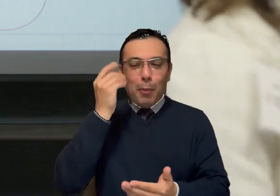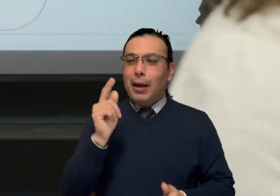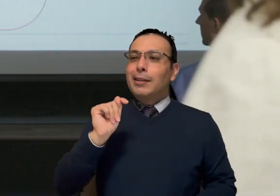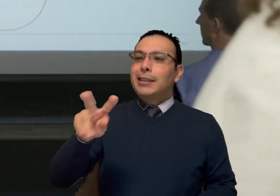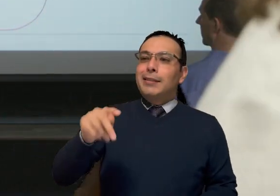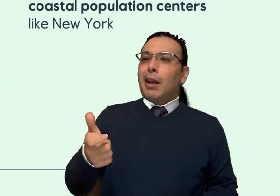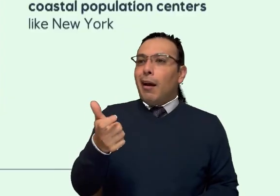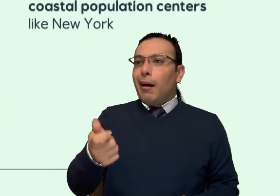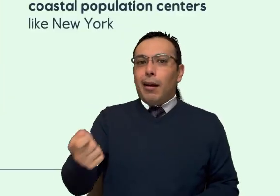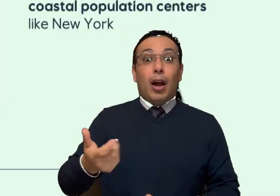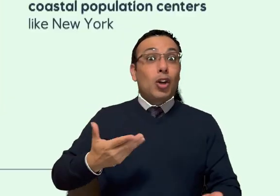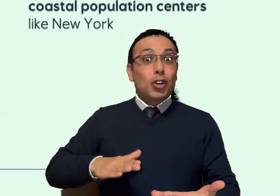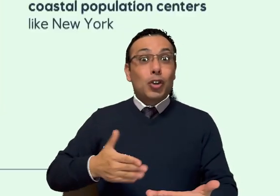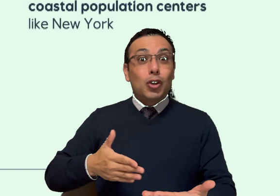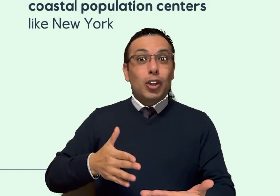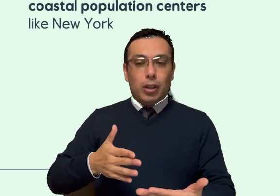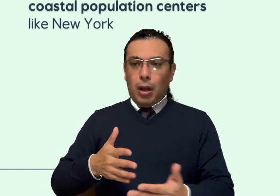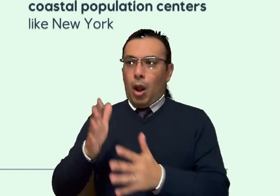news, cooking dinner.